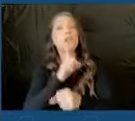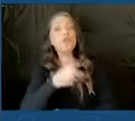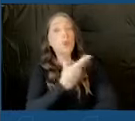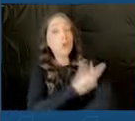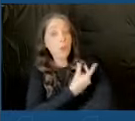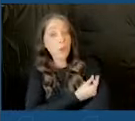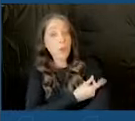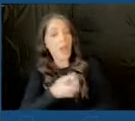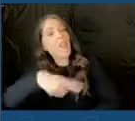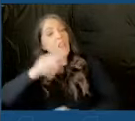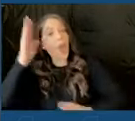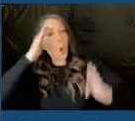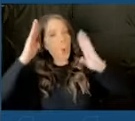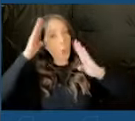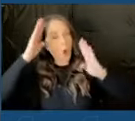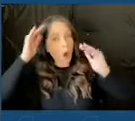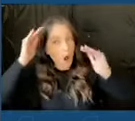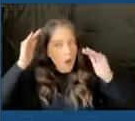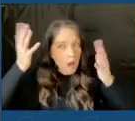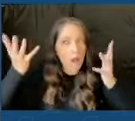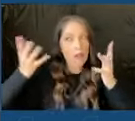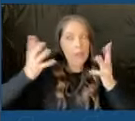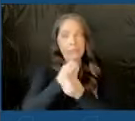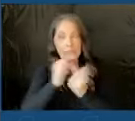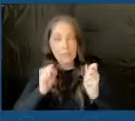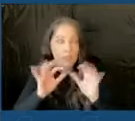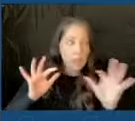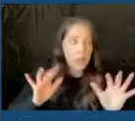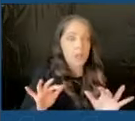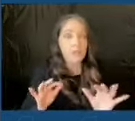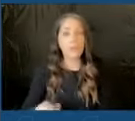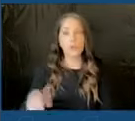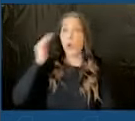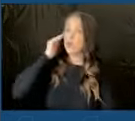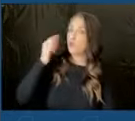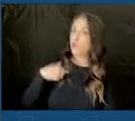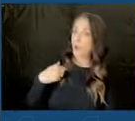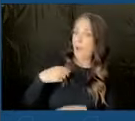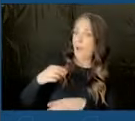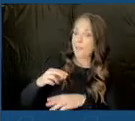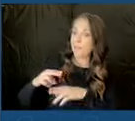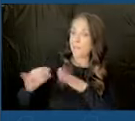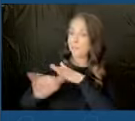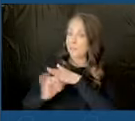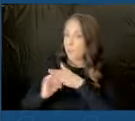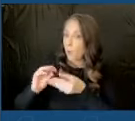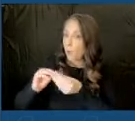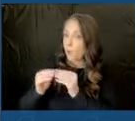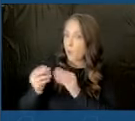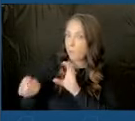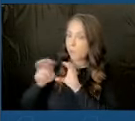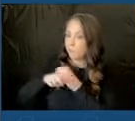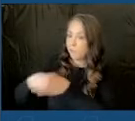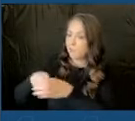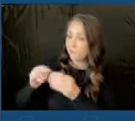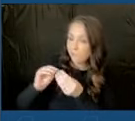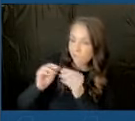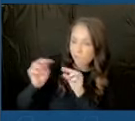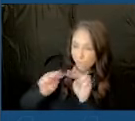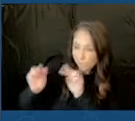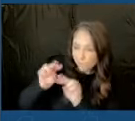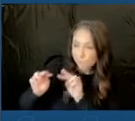safety, get it boosted. And you know, I track the subway ridership numbers, and I know that people maybe hesitant to